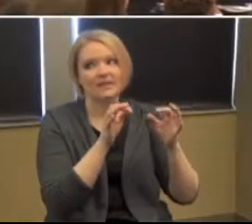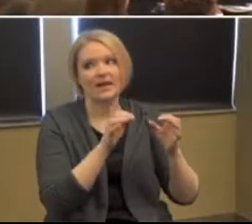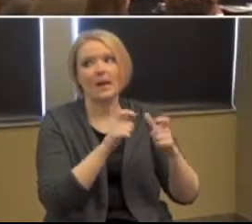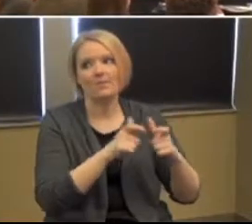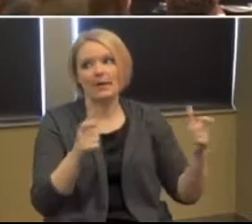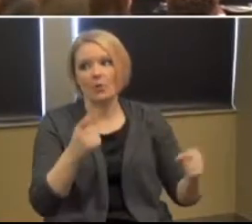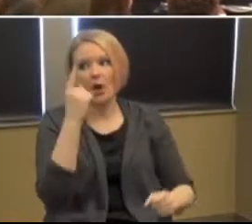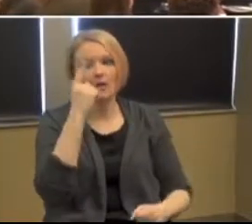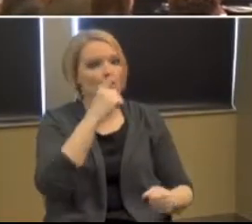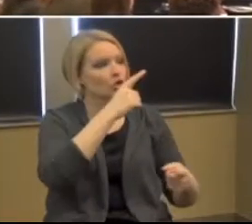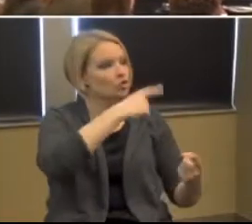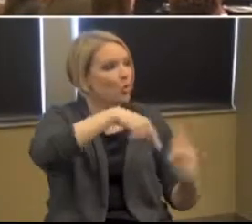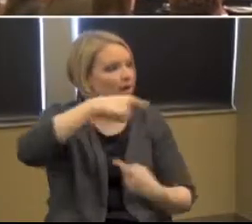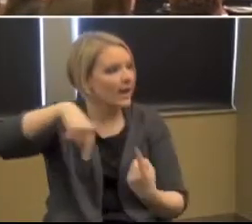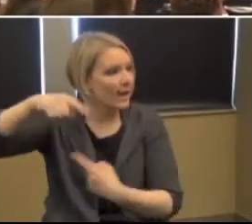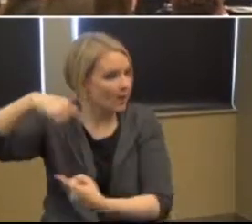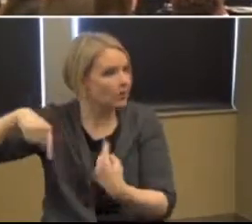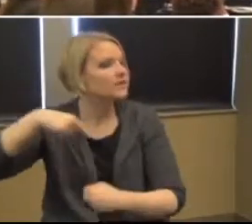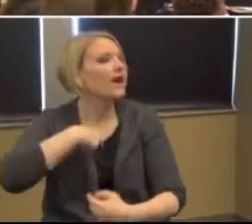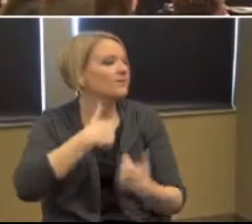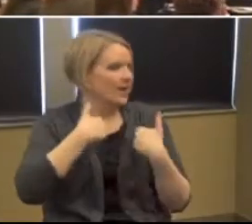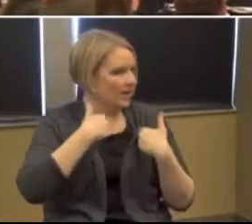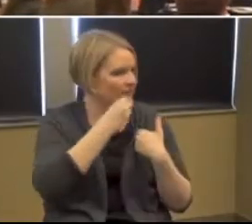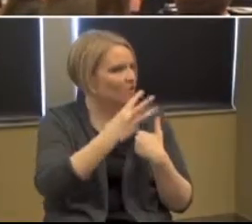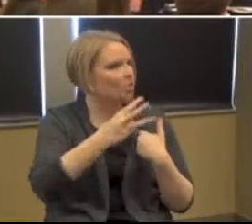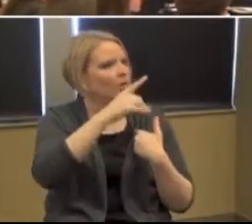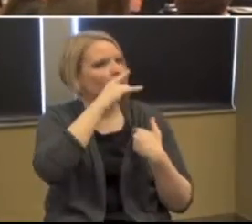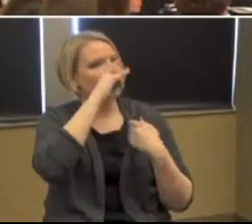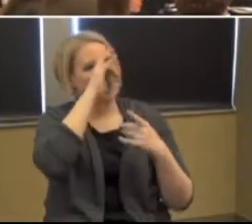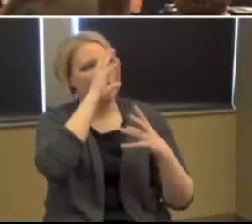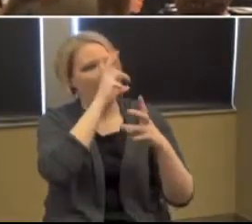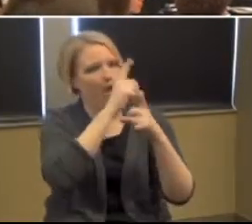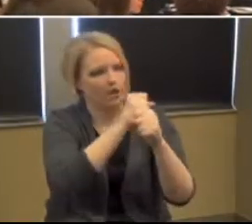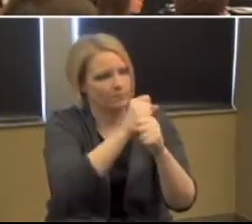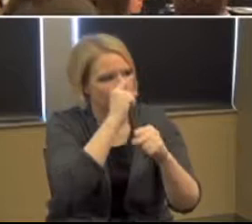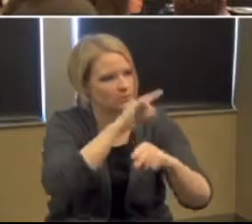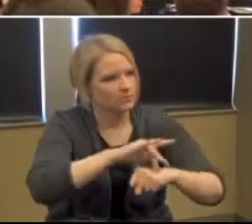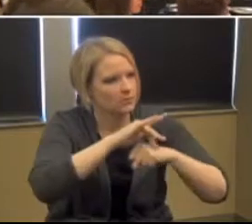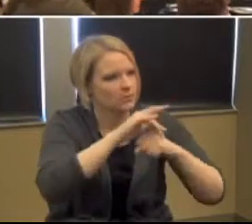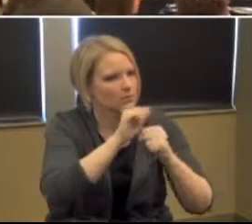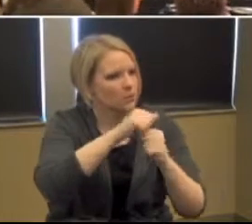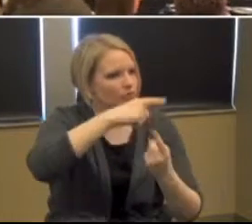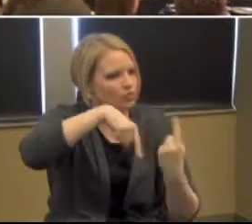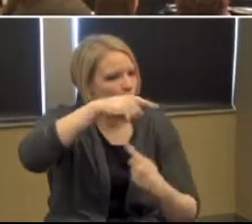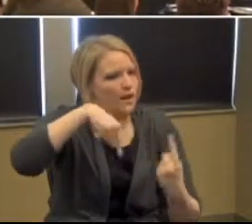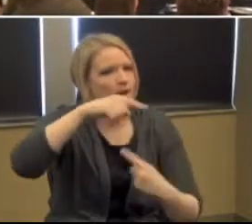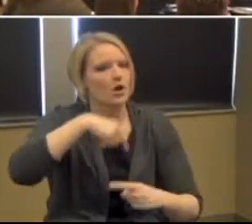Tornadoes. SpongeBob. Had a couple tornado kids. Legos. Absolutely.